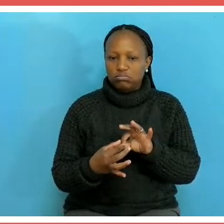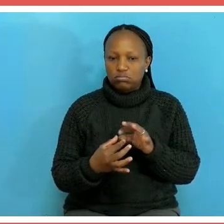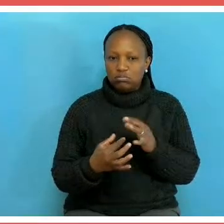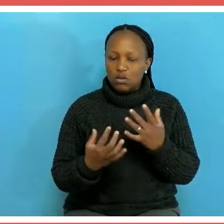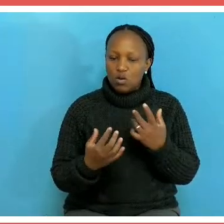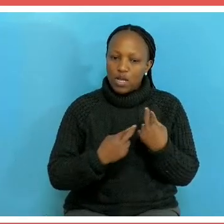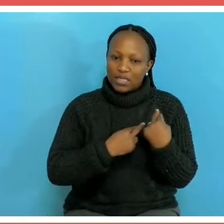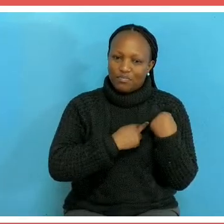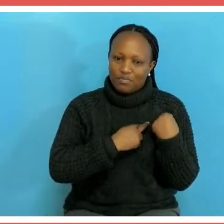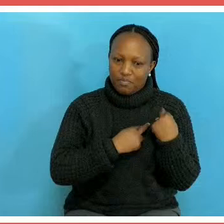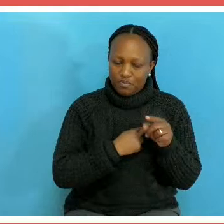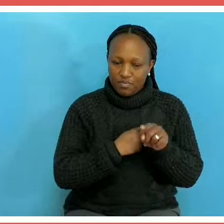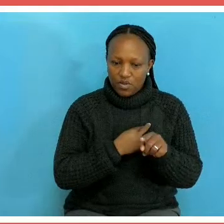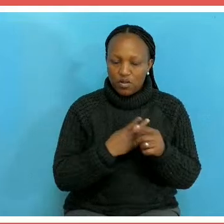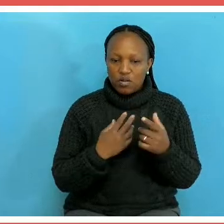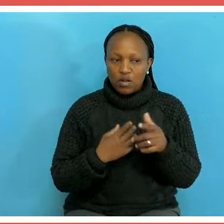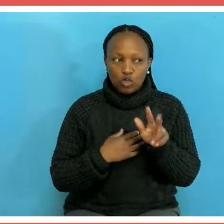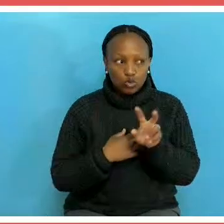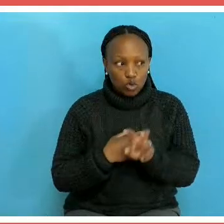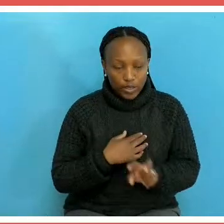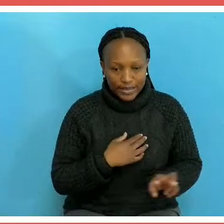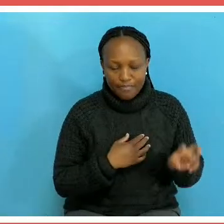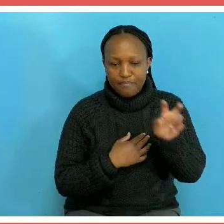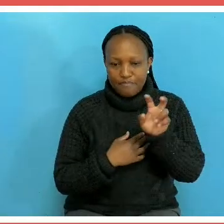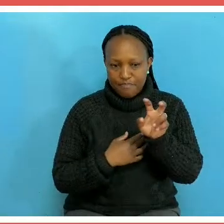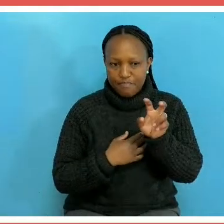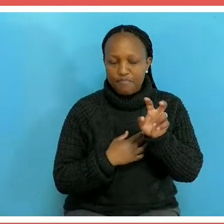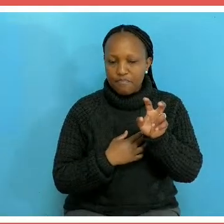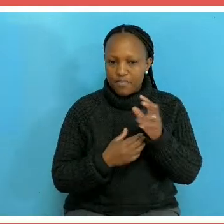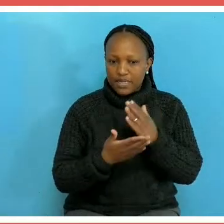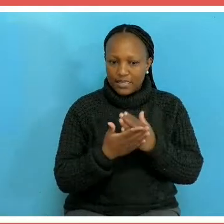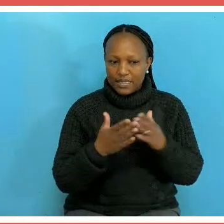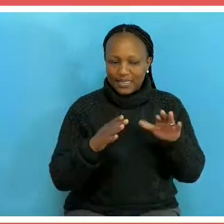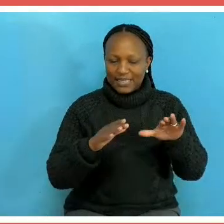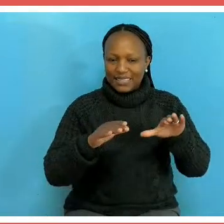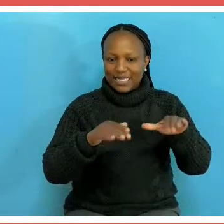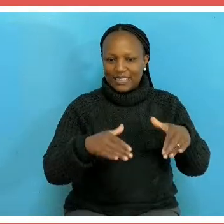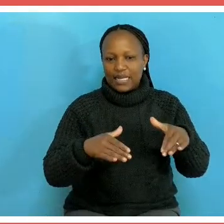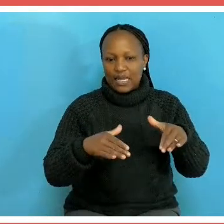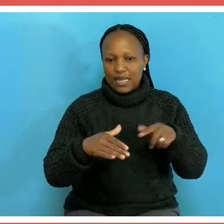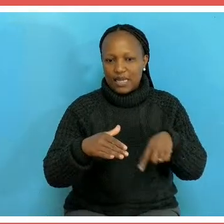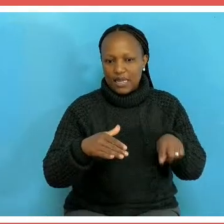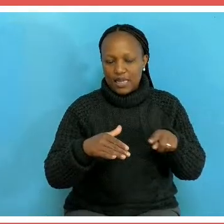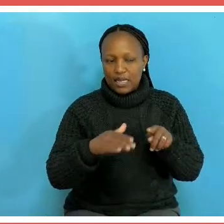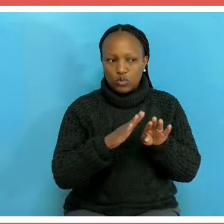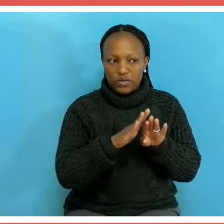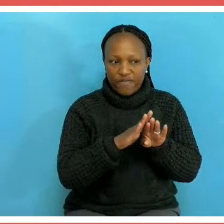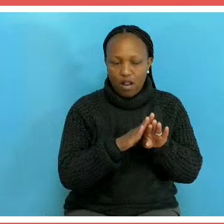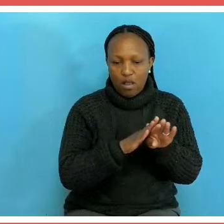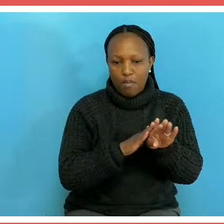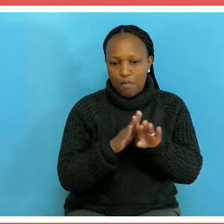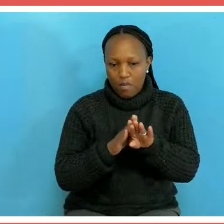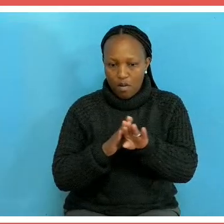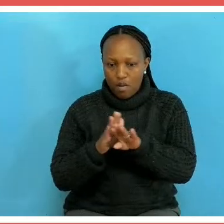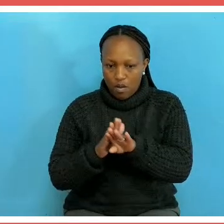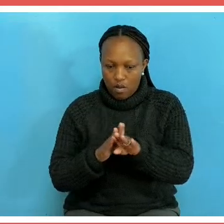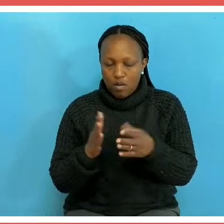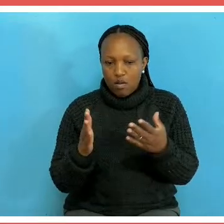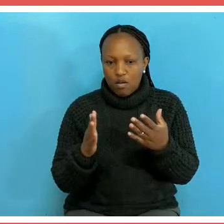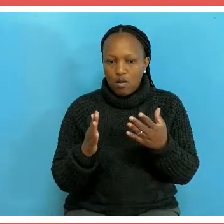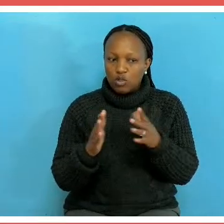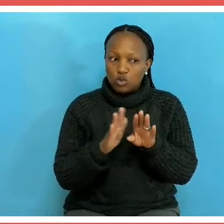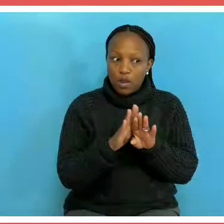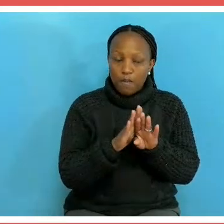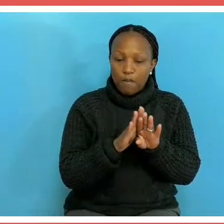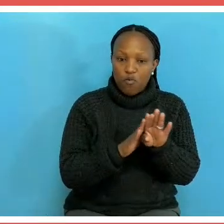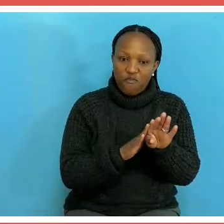to set the tourism sector within developing guidelines and improving the